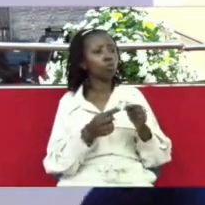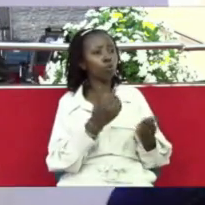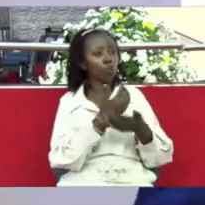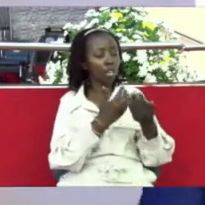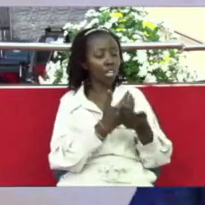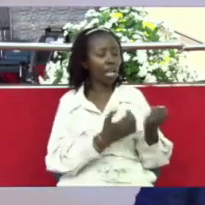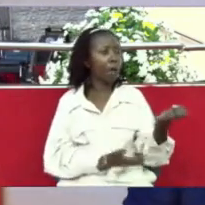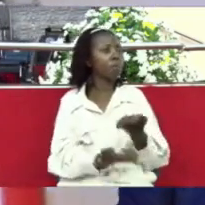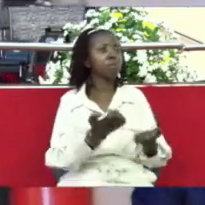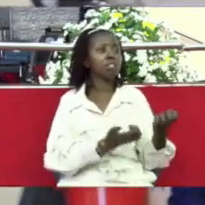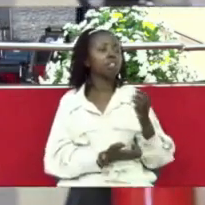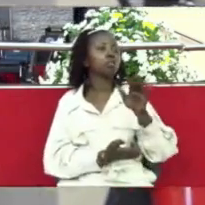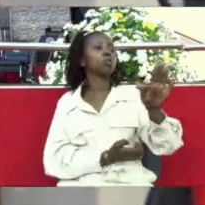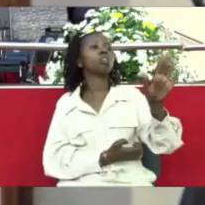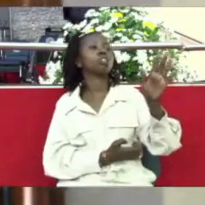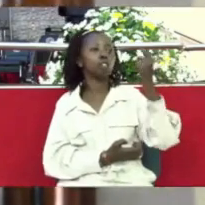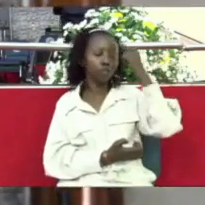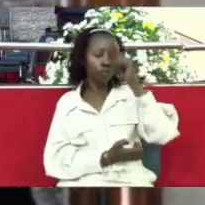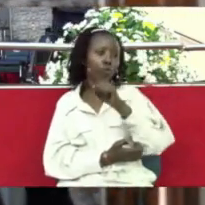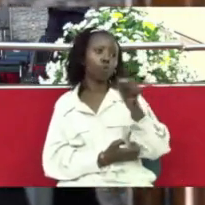business for you.